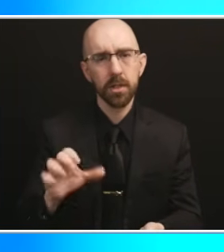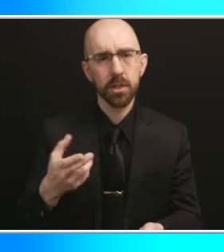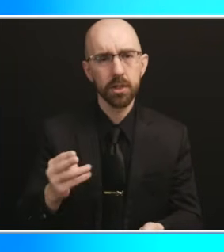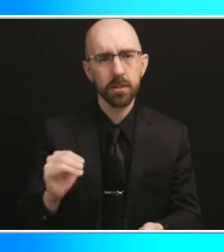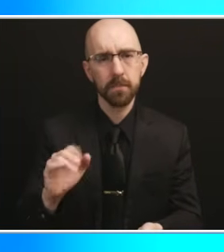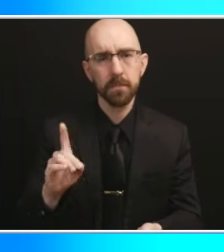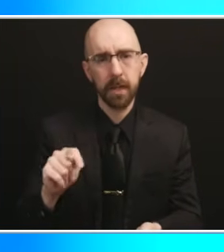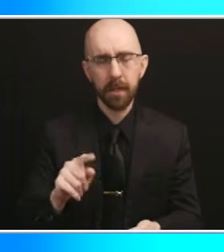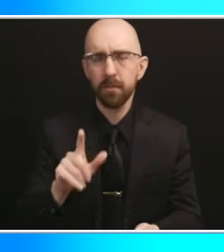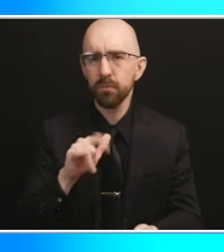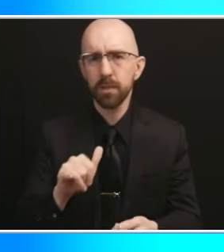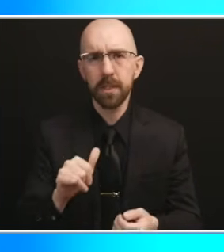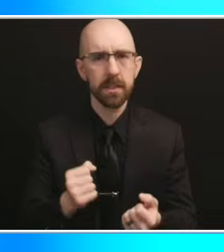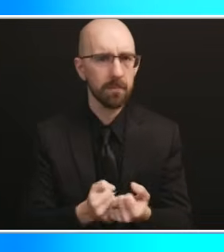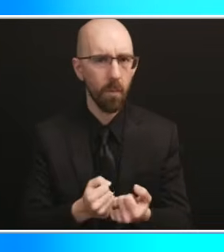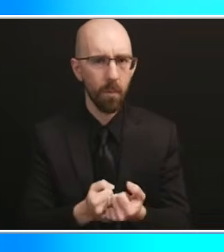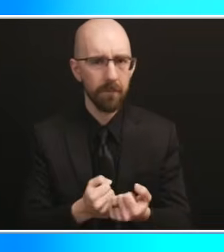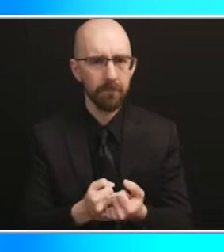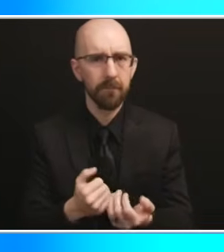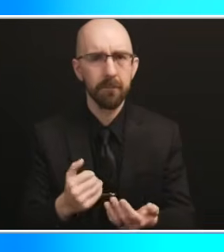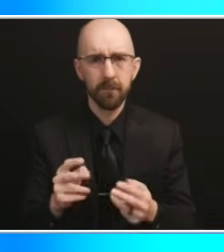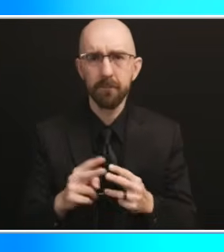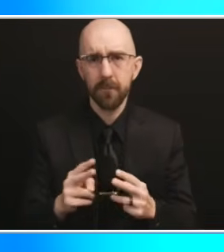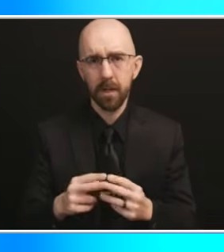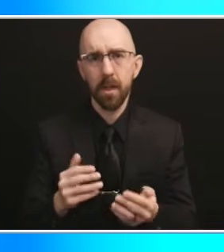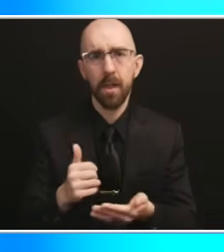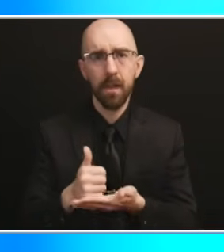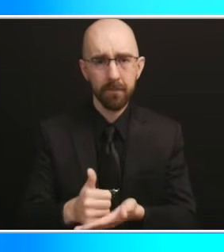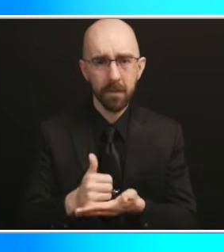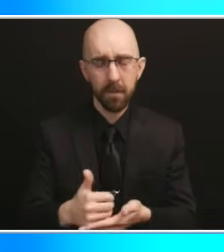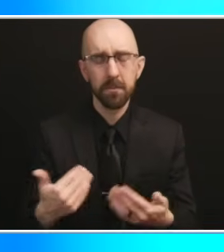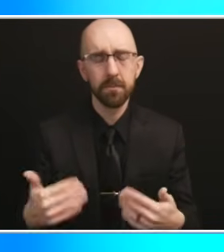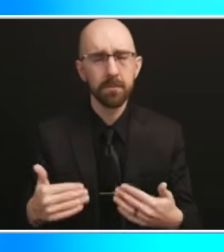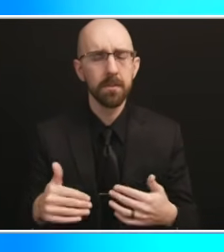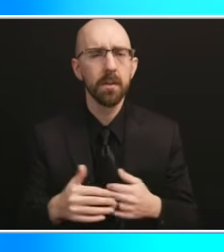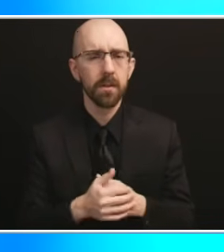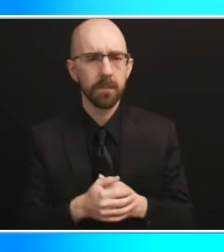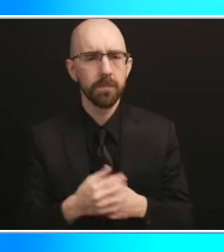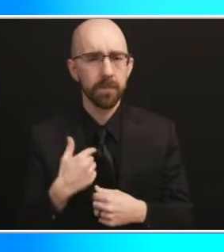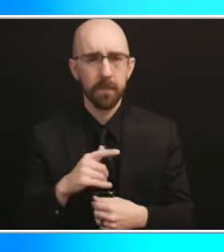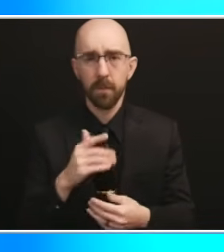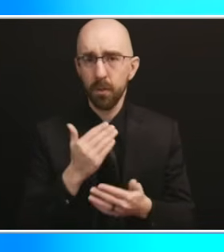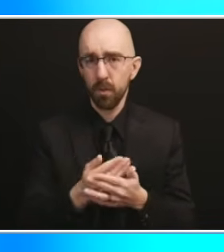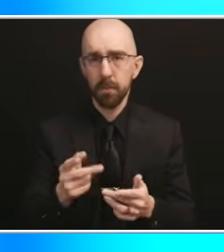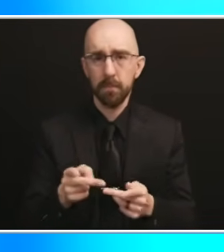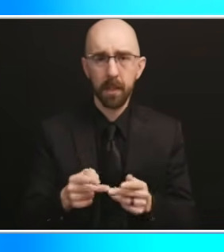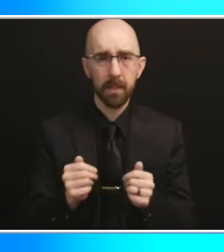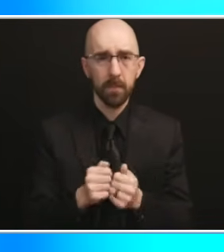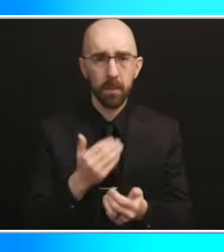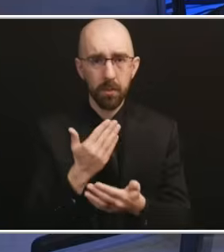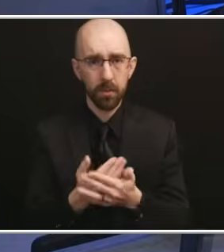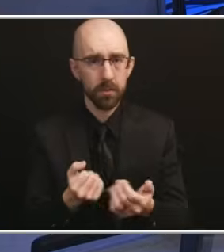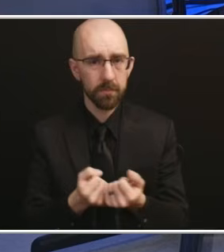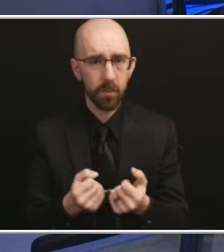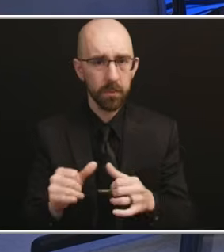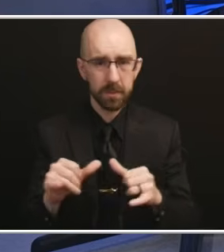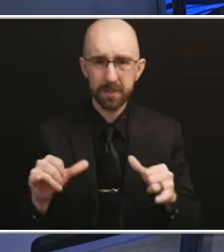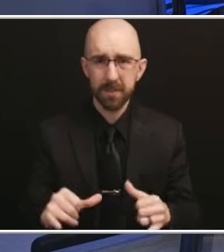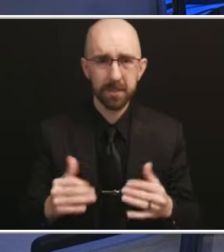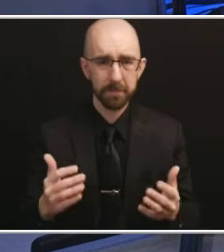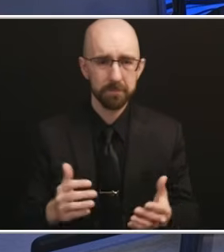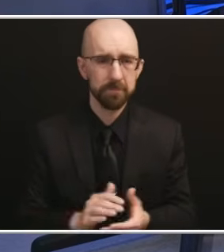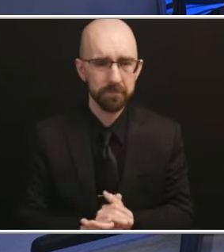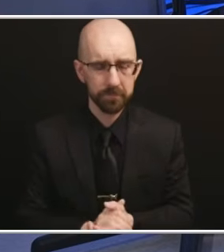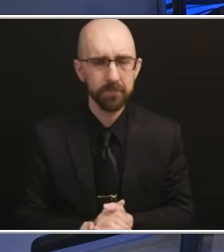very supportive and very helpful, and I'm in a really good place with a really good support system. So. Dr.